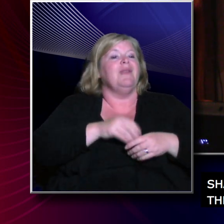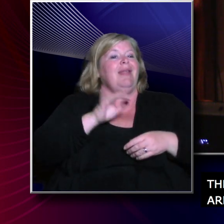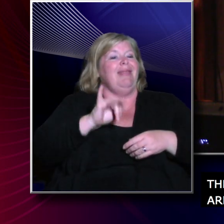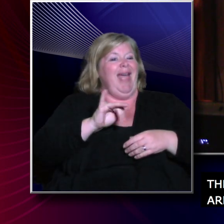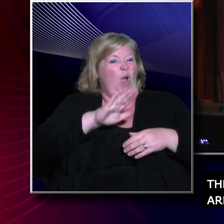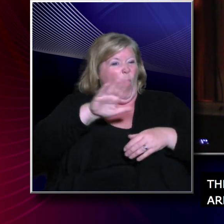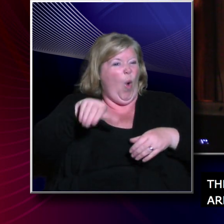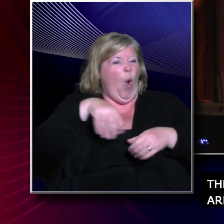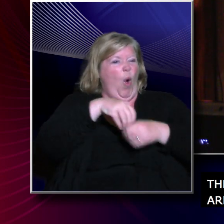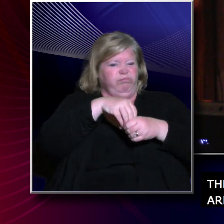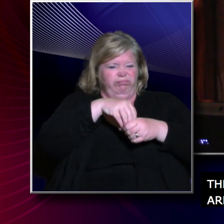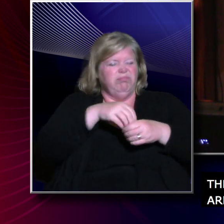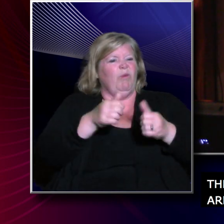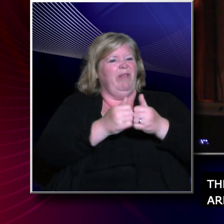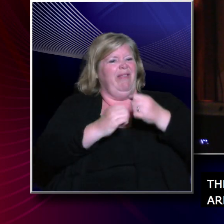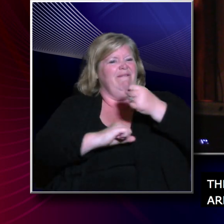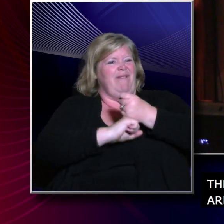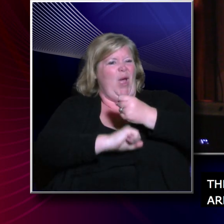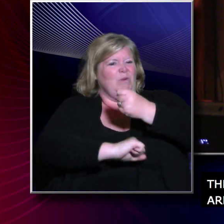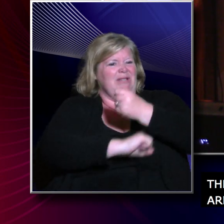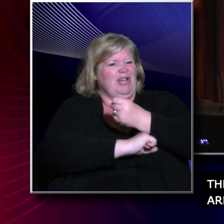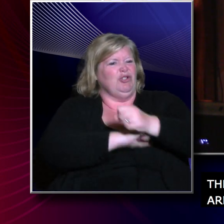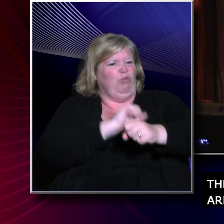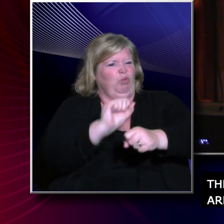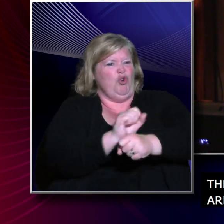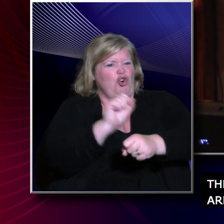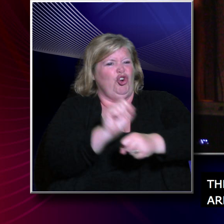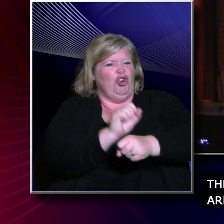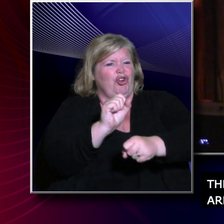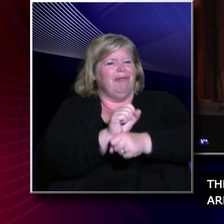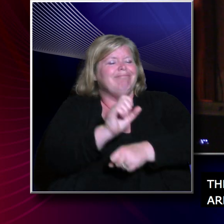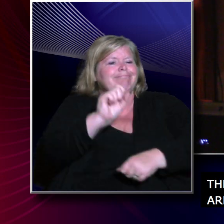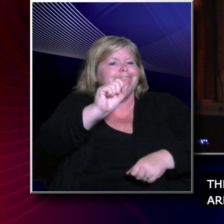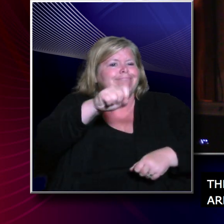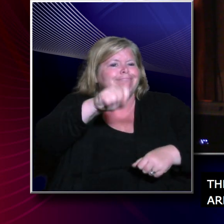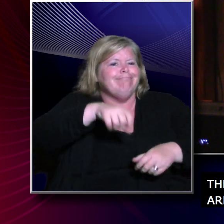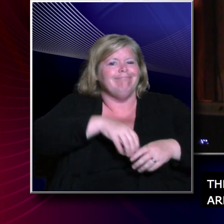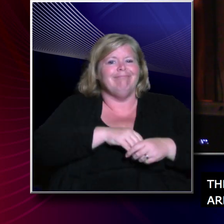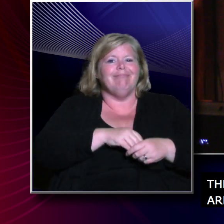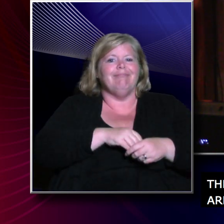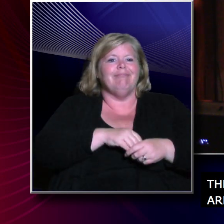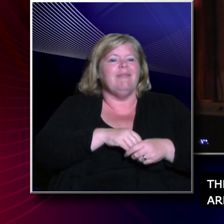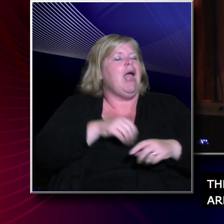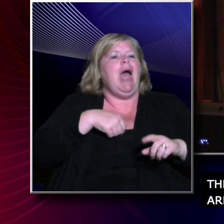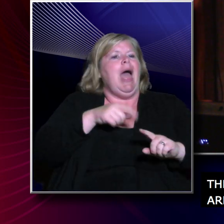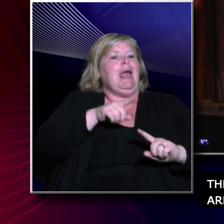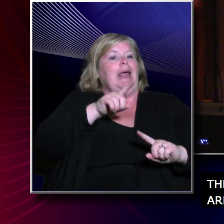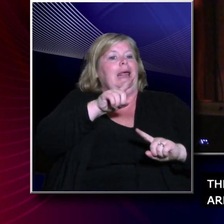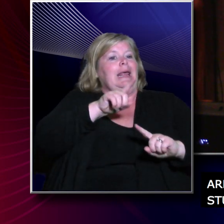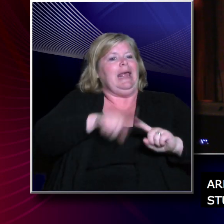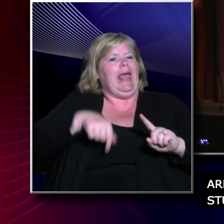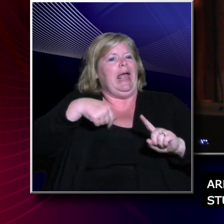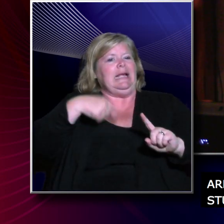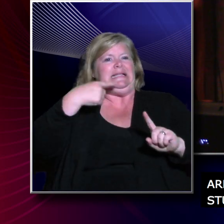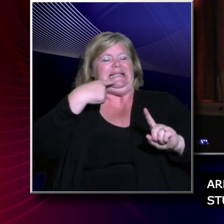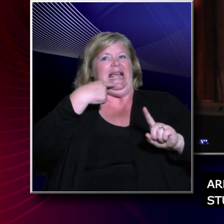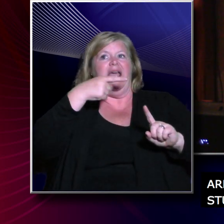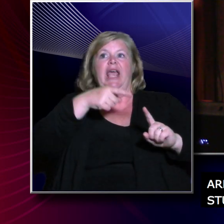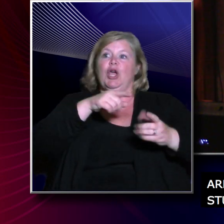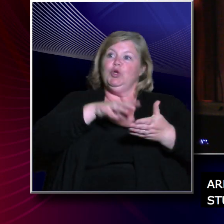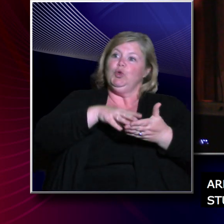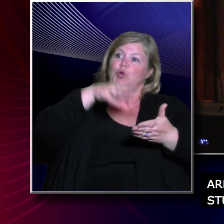foundational work. So I can't point to a student academic outcome